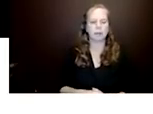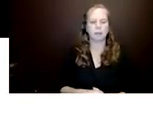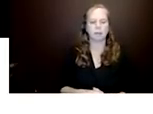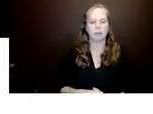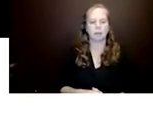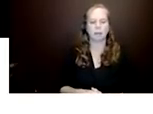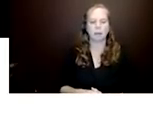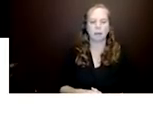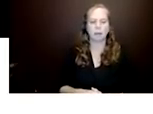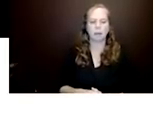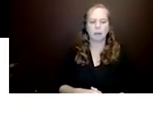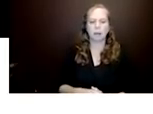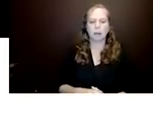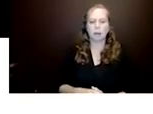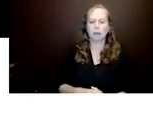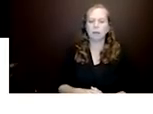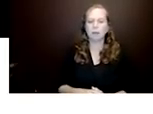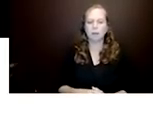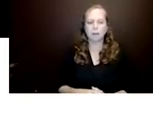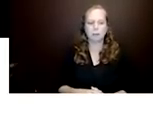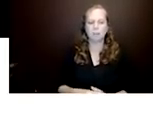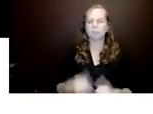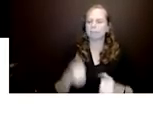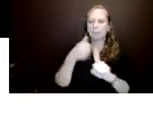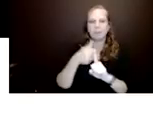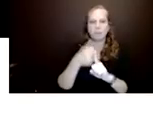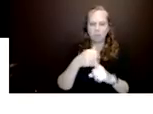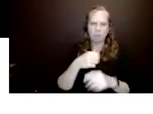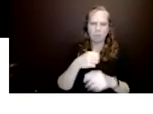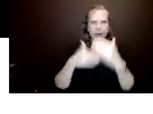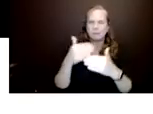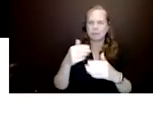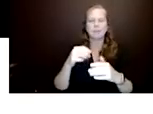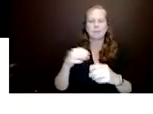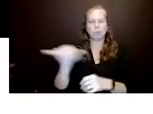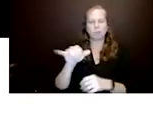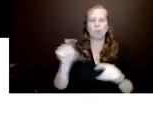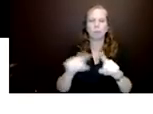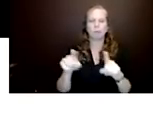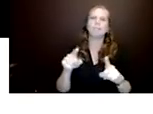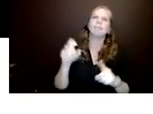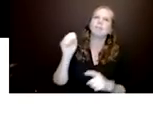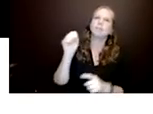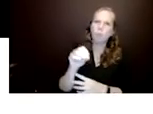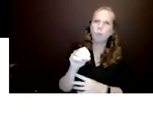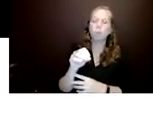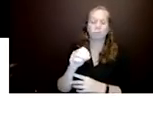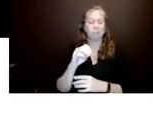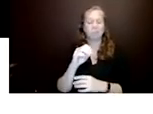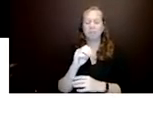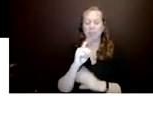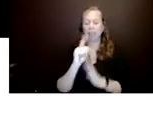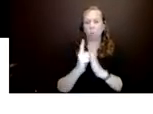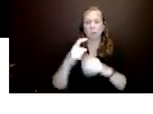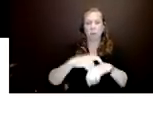teacher. So missing that part of the day would really not be advantageous for a kiddo. So that hour time starts